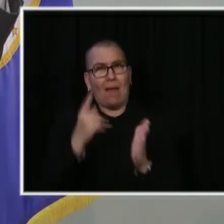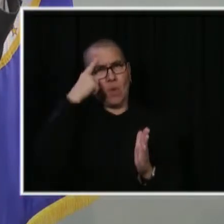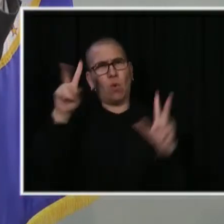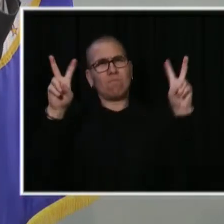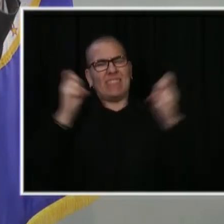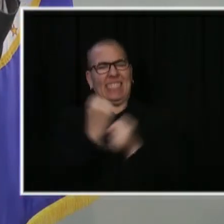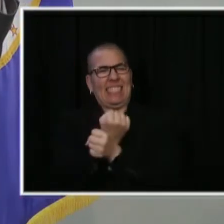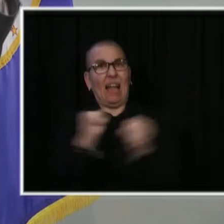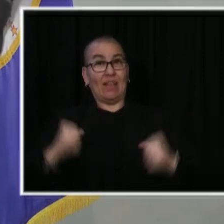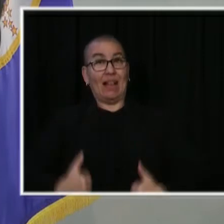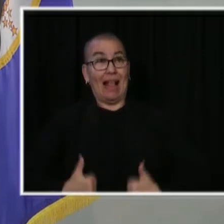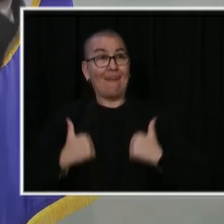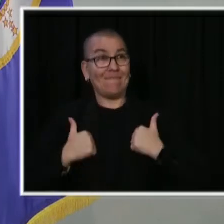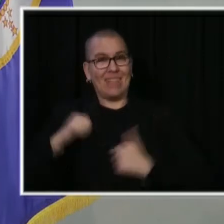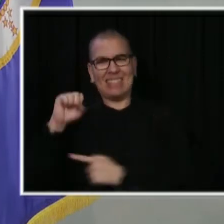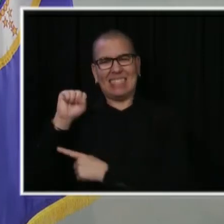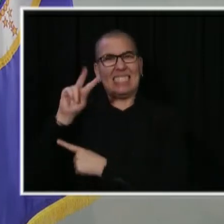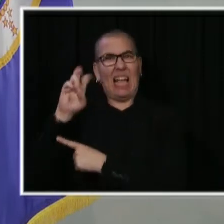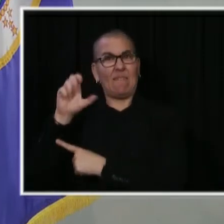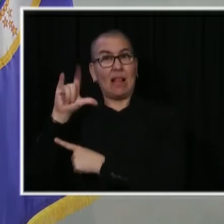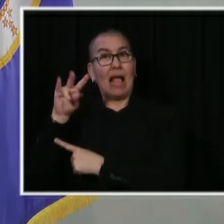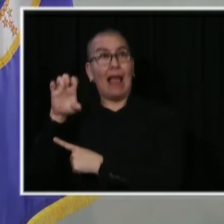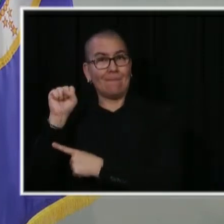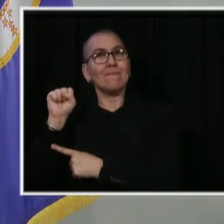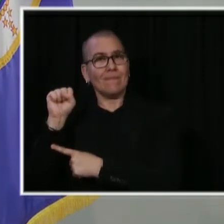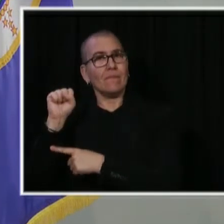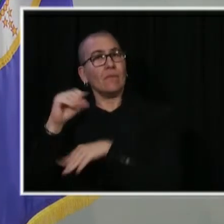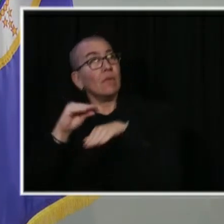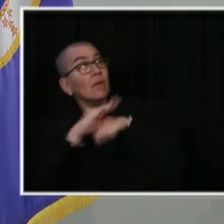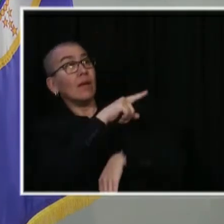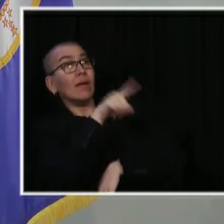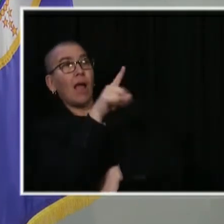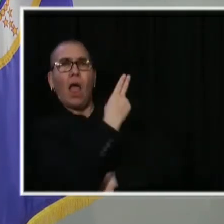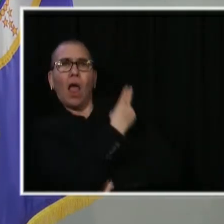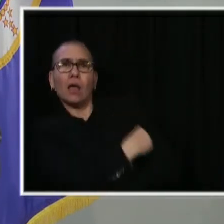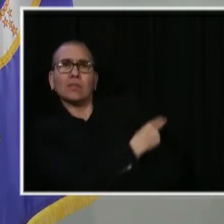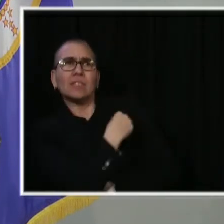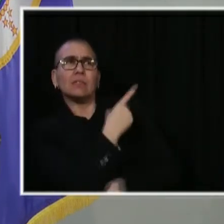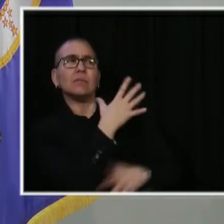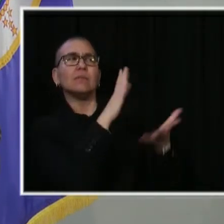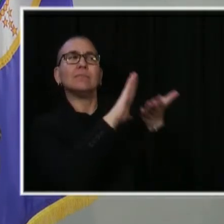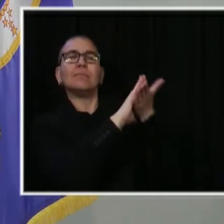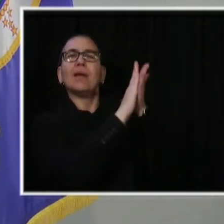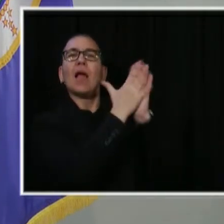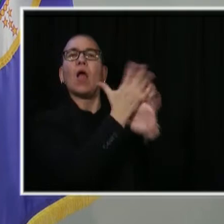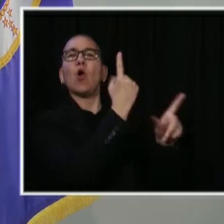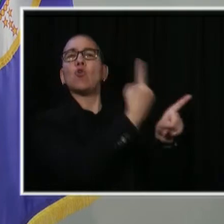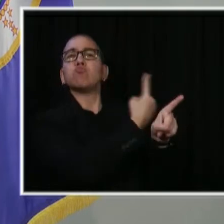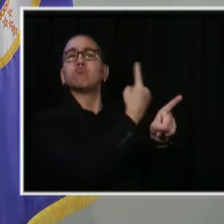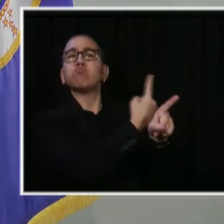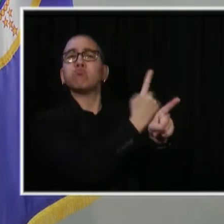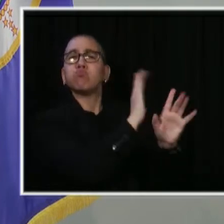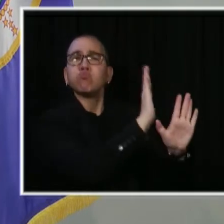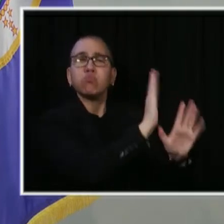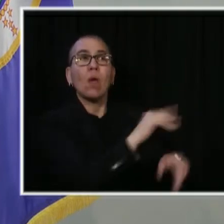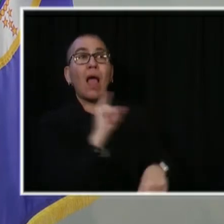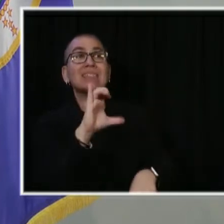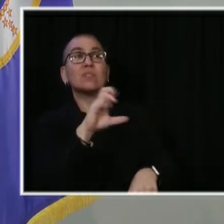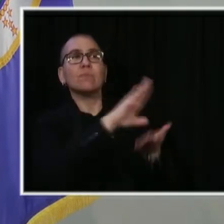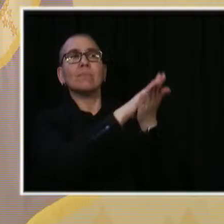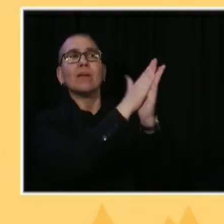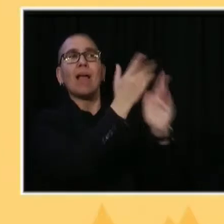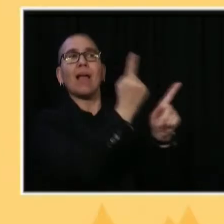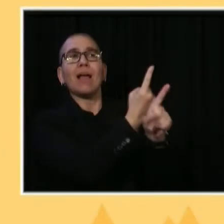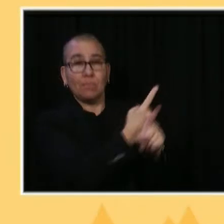preserving hospital capacity, and striking the proper balance to understand how incredibly challenging this has been. So we've got a 3-step plan that's going